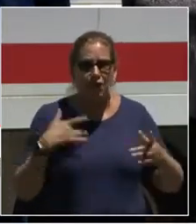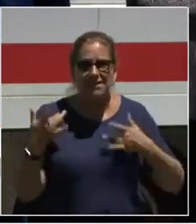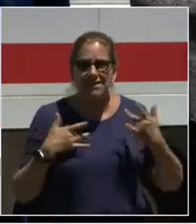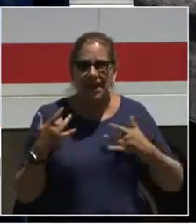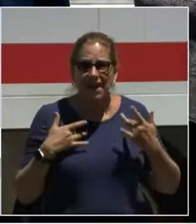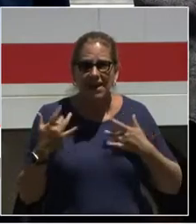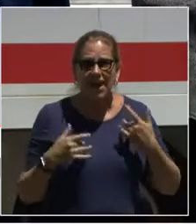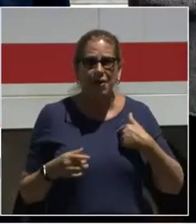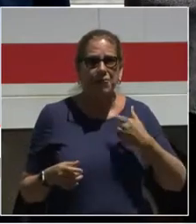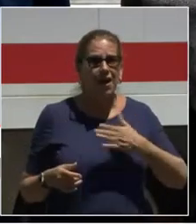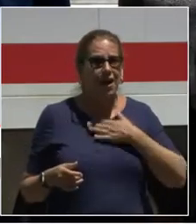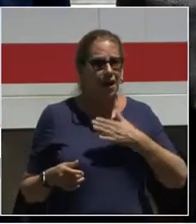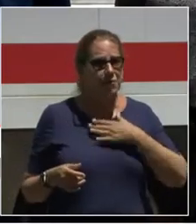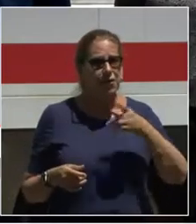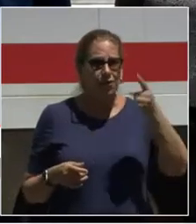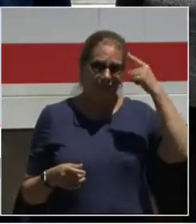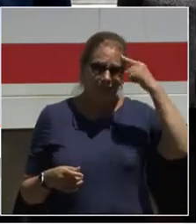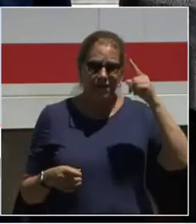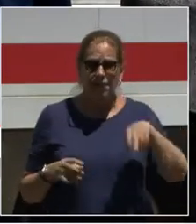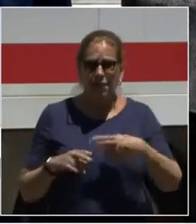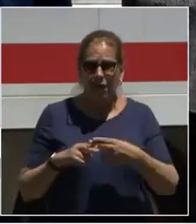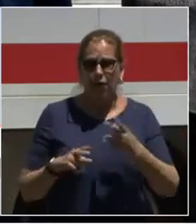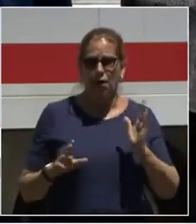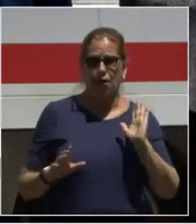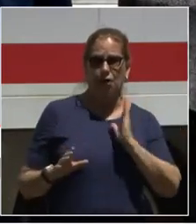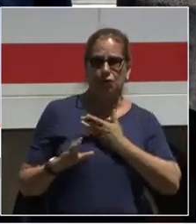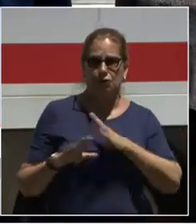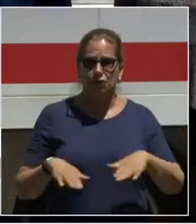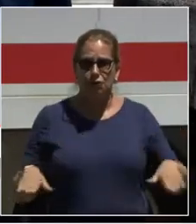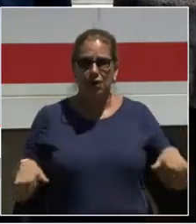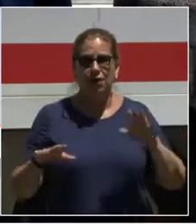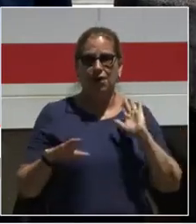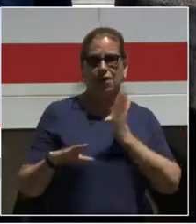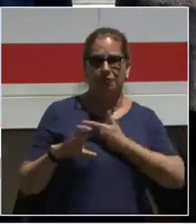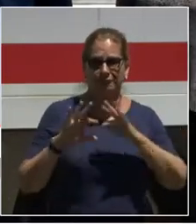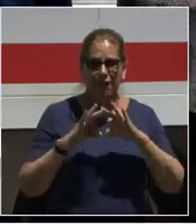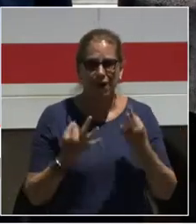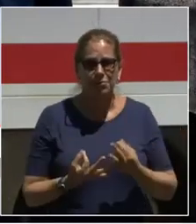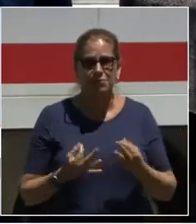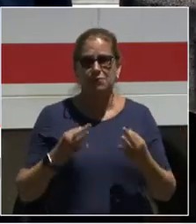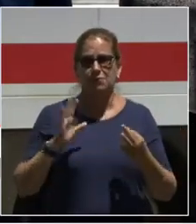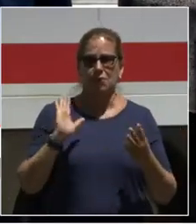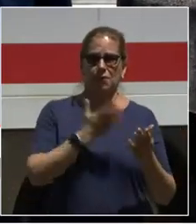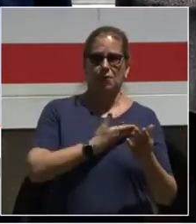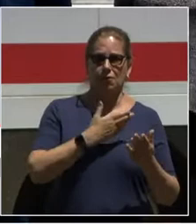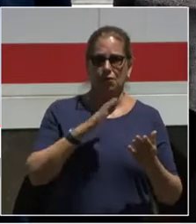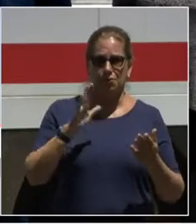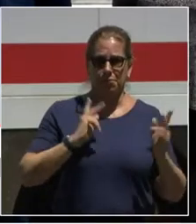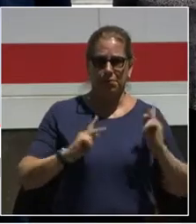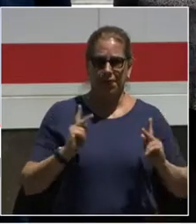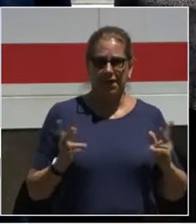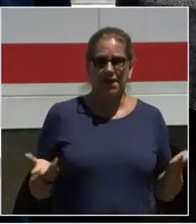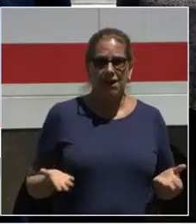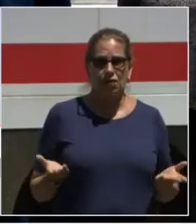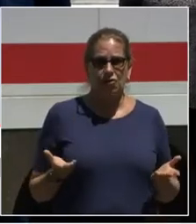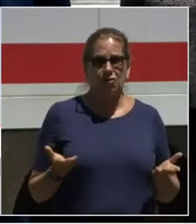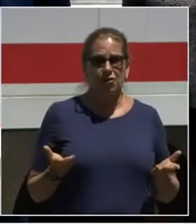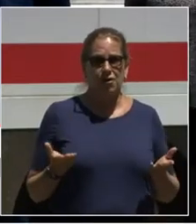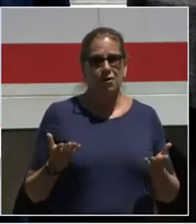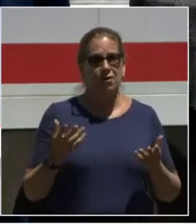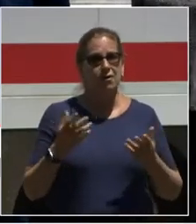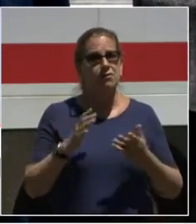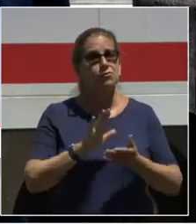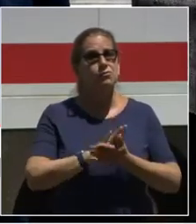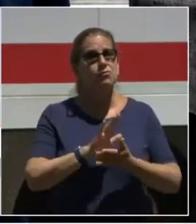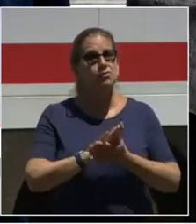about how our families in DC are going to spend the end of school and the summer preparing to make